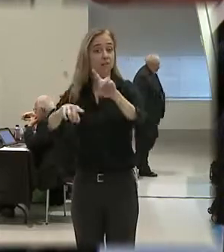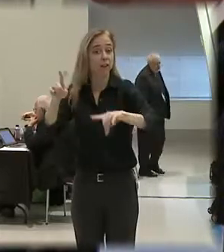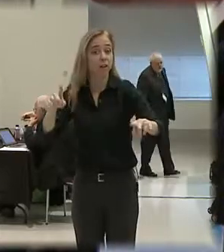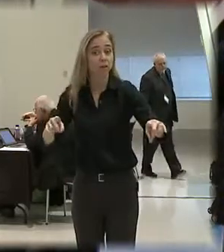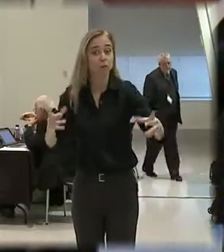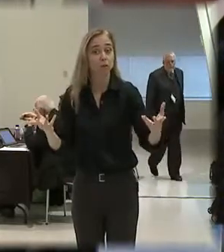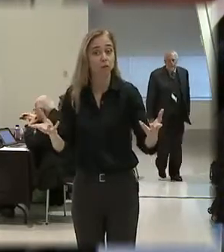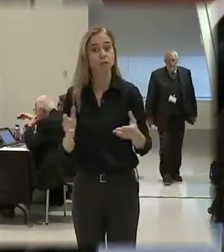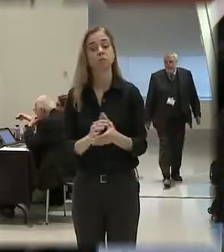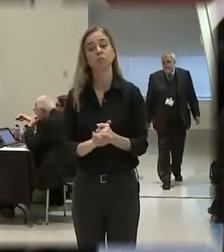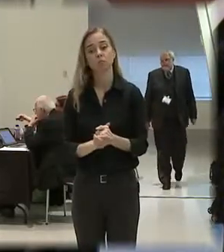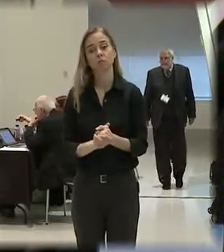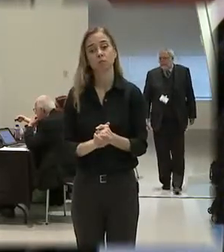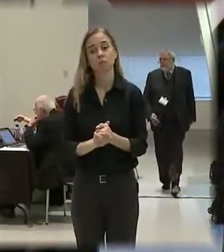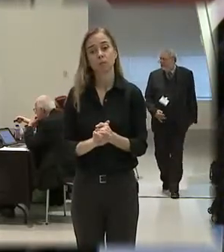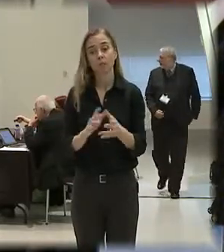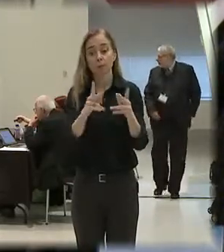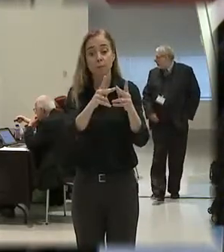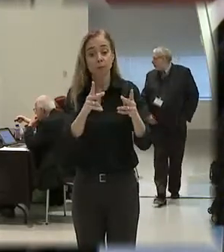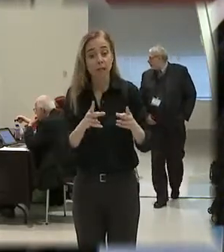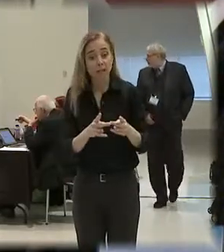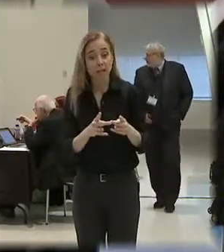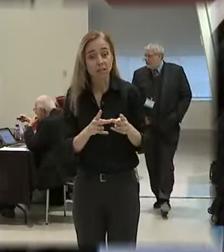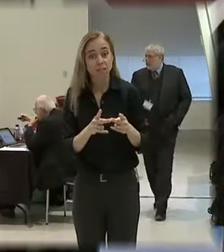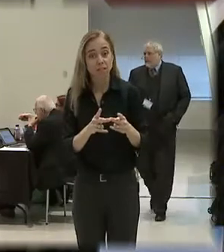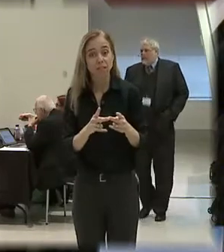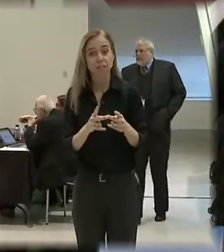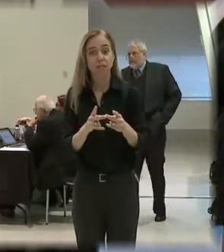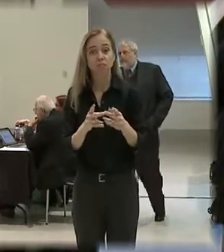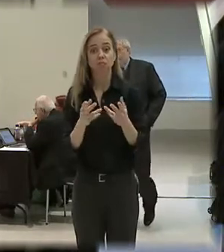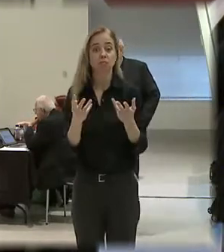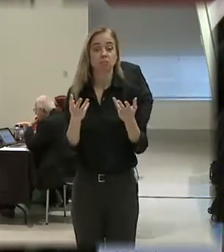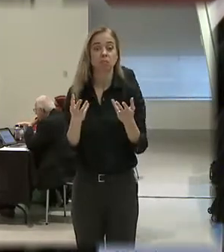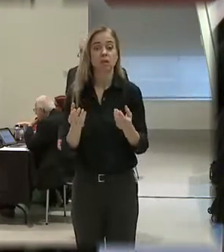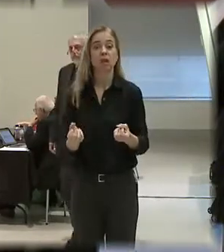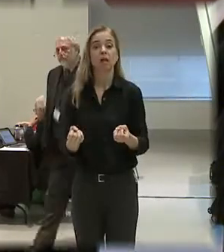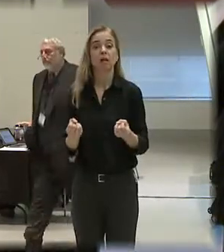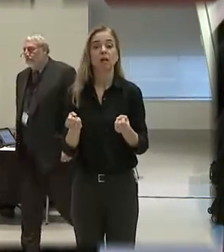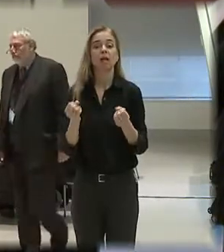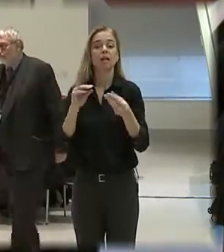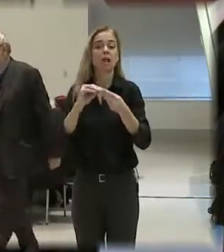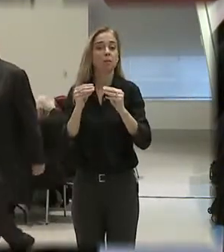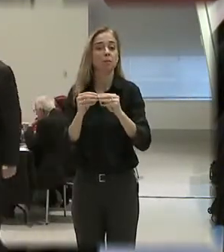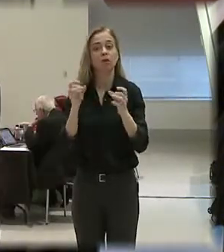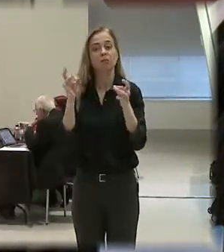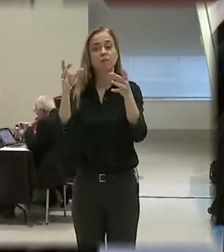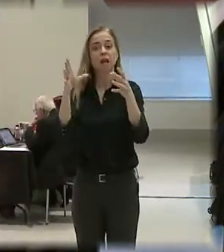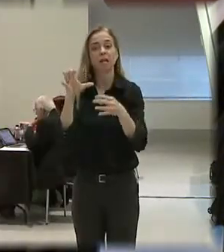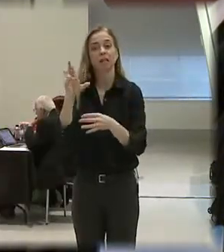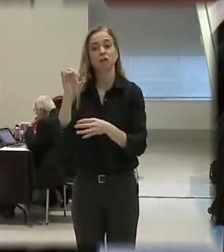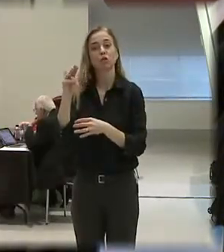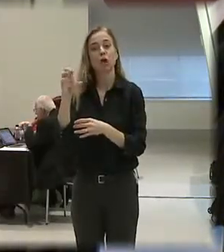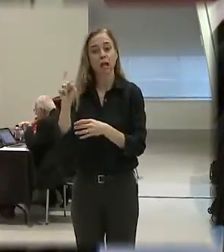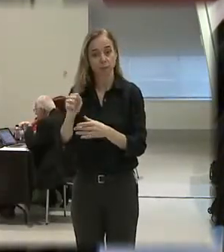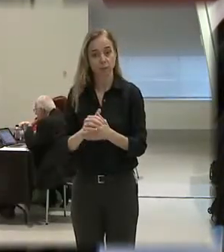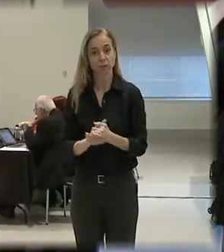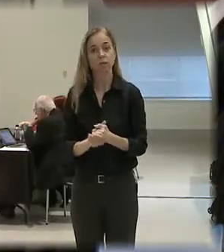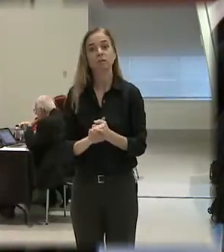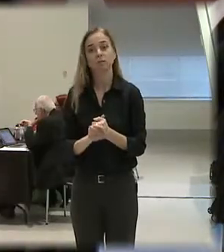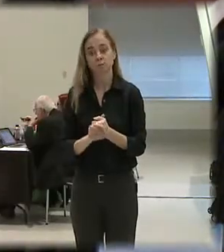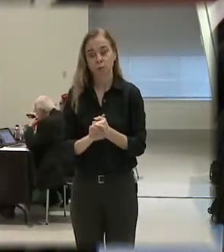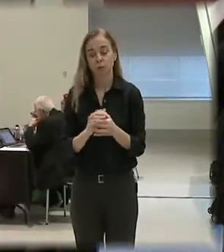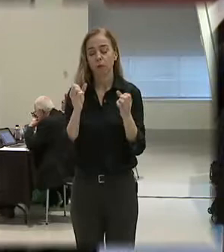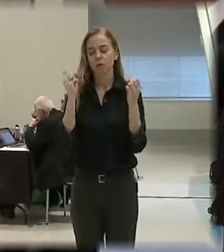including places, level of violence, level of violent crime. There are all sorts of ways